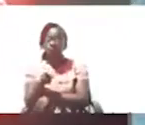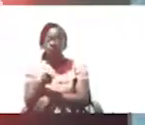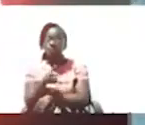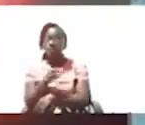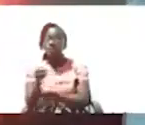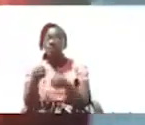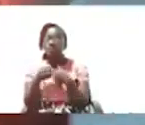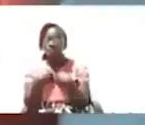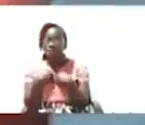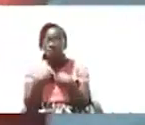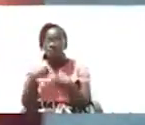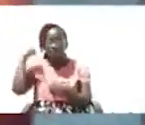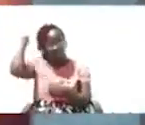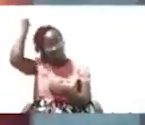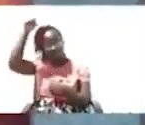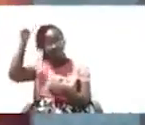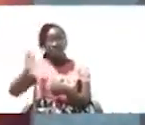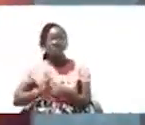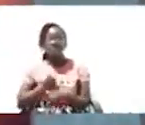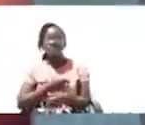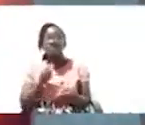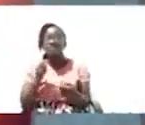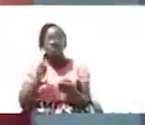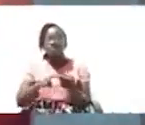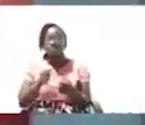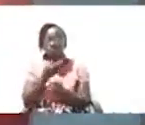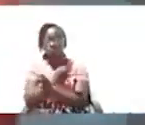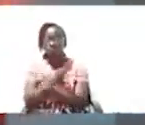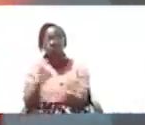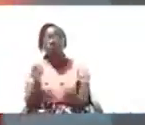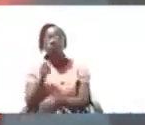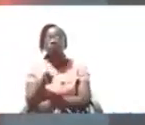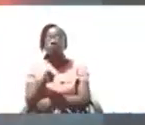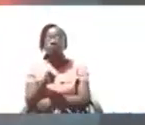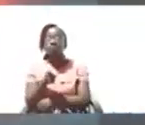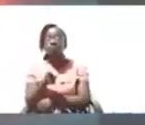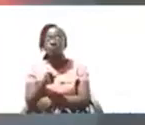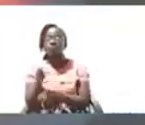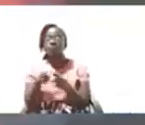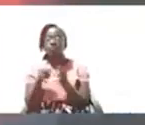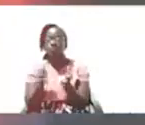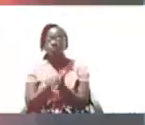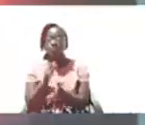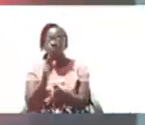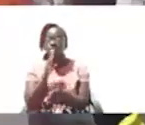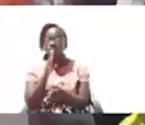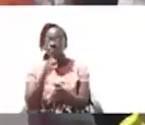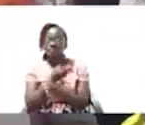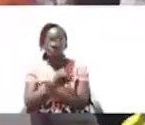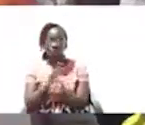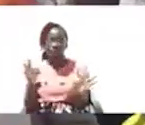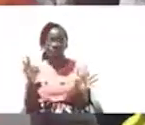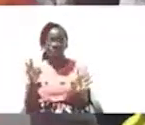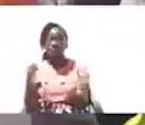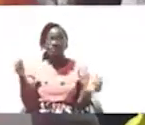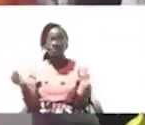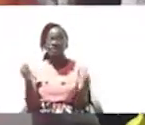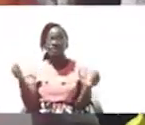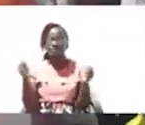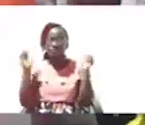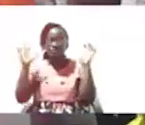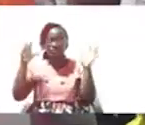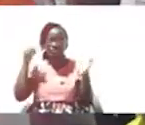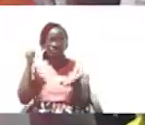And he's anointed us to loose you and let you go. Oh,